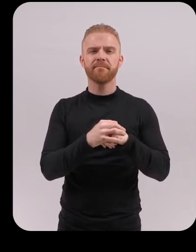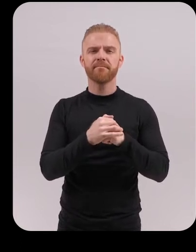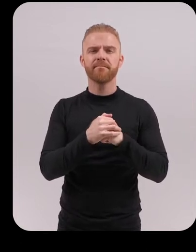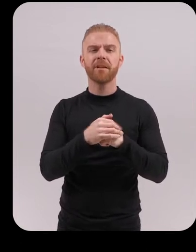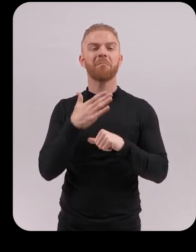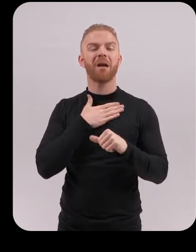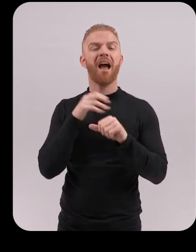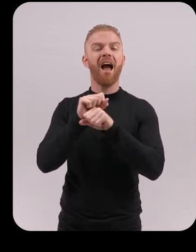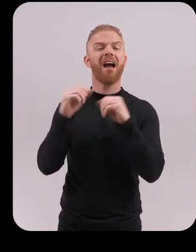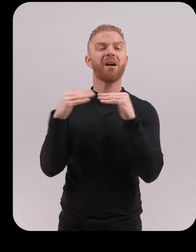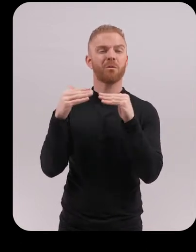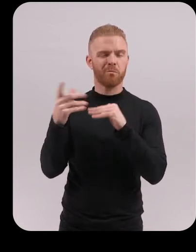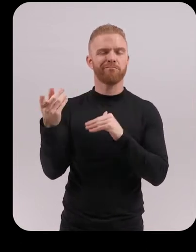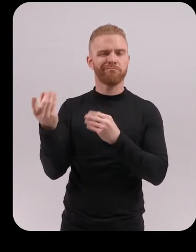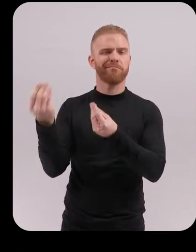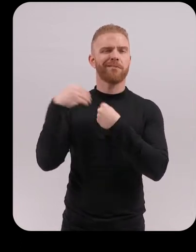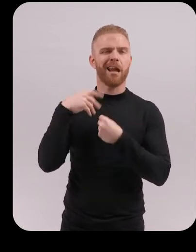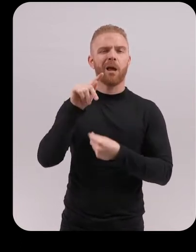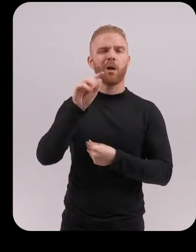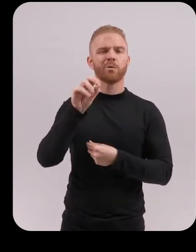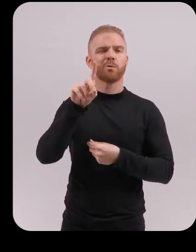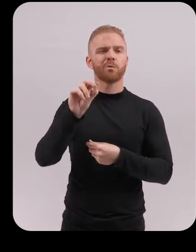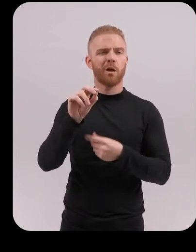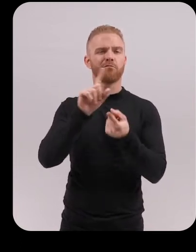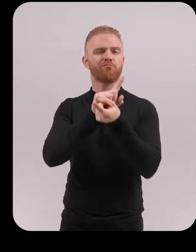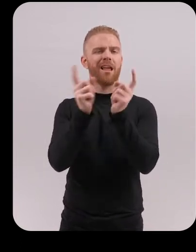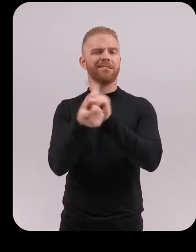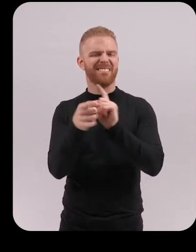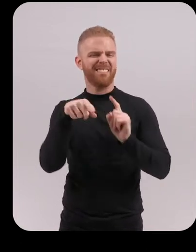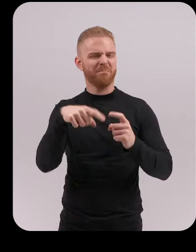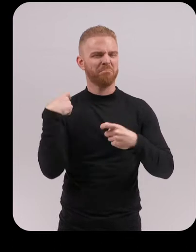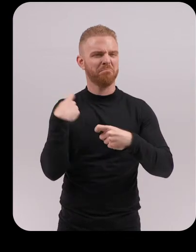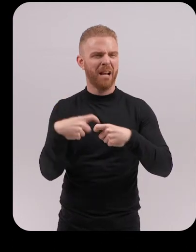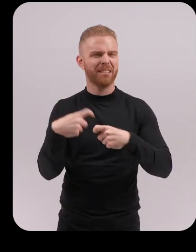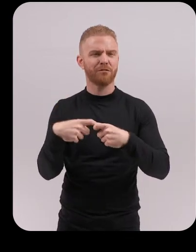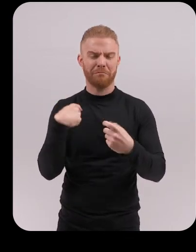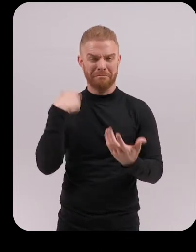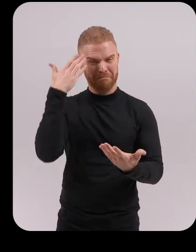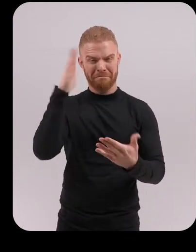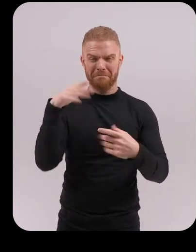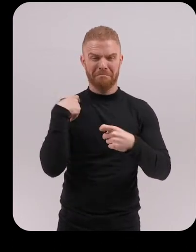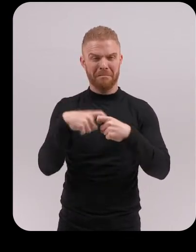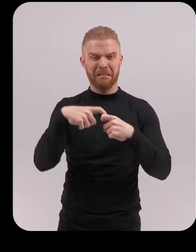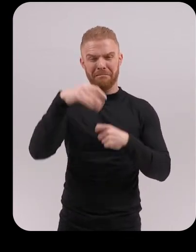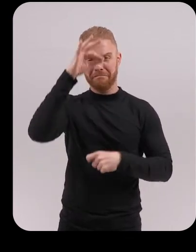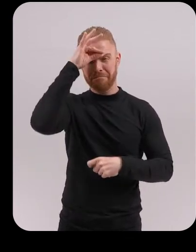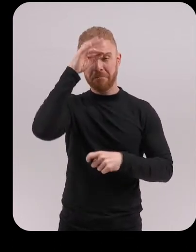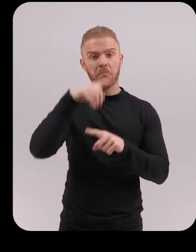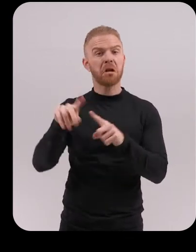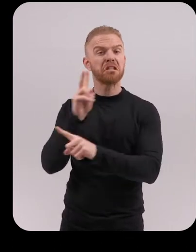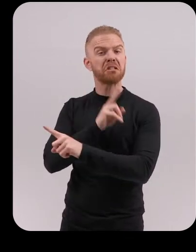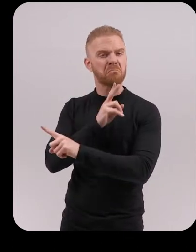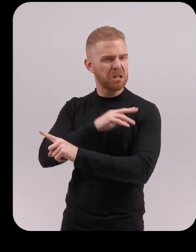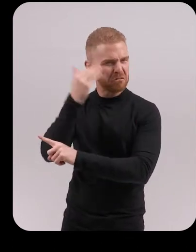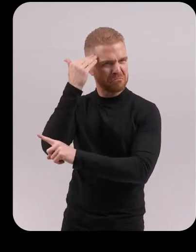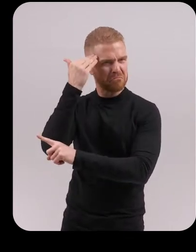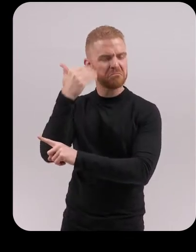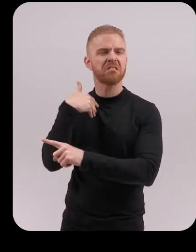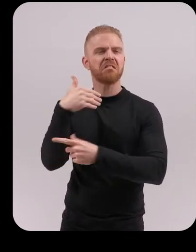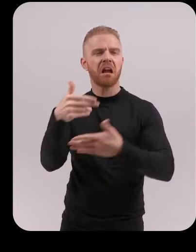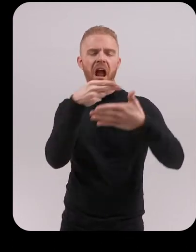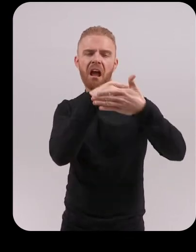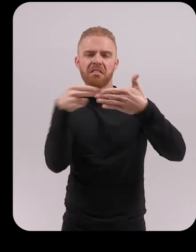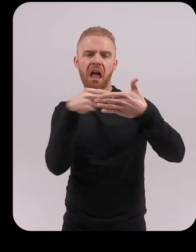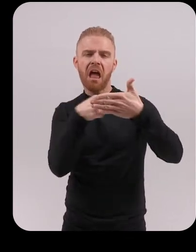my colleague left me a to-do to translate to Spanish, but I don't know Spanish that well, but Gemini does. So let me highlight a few strings